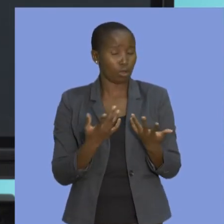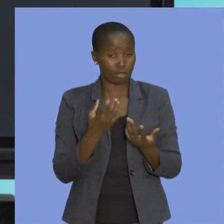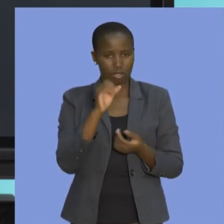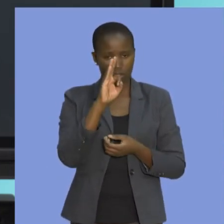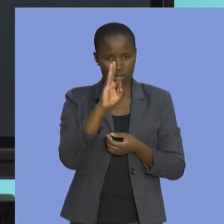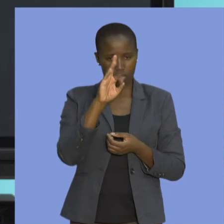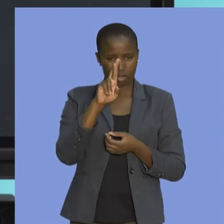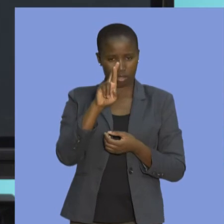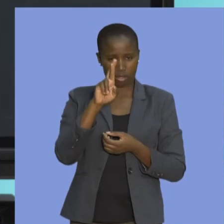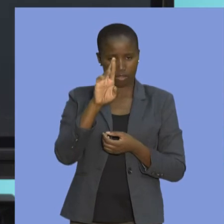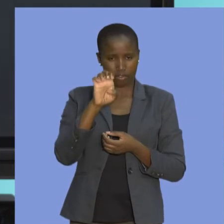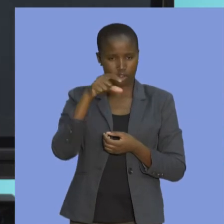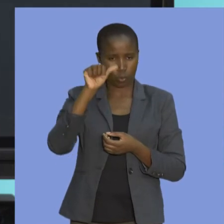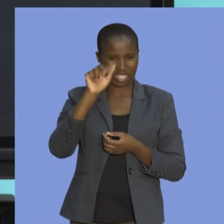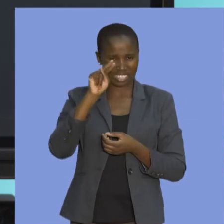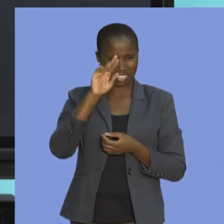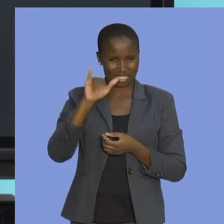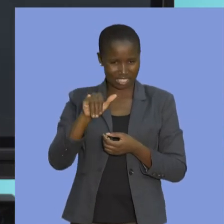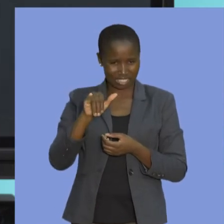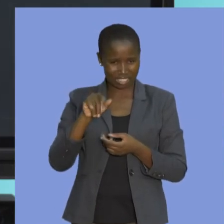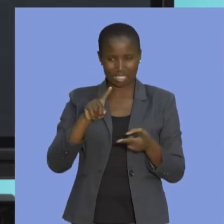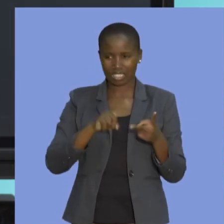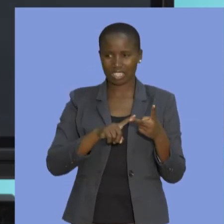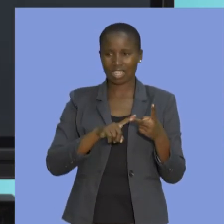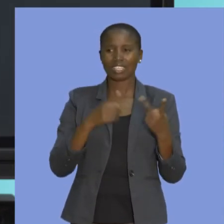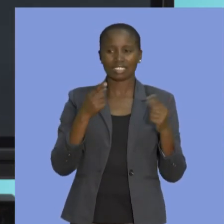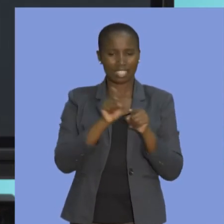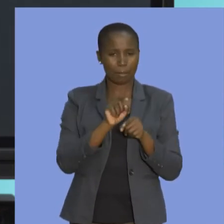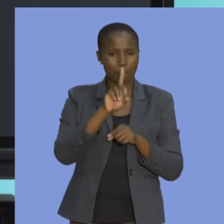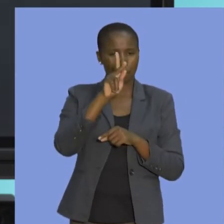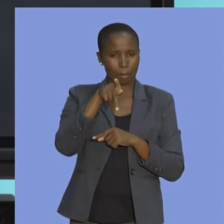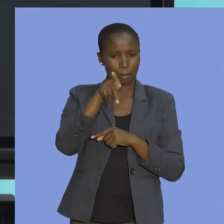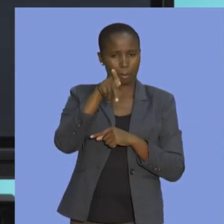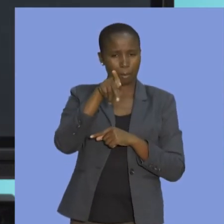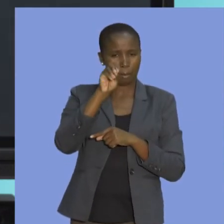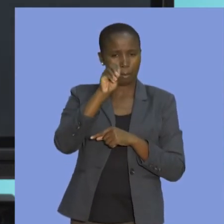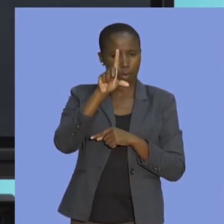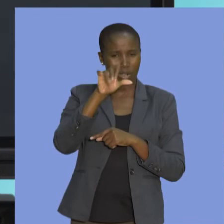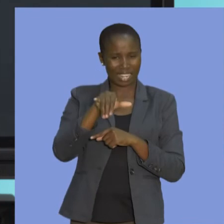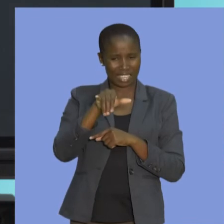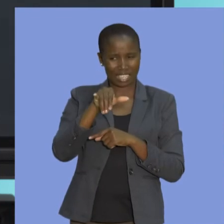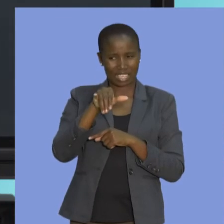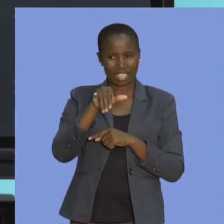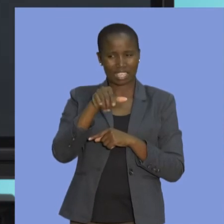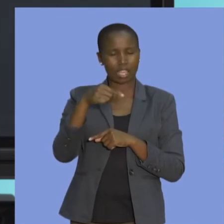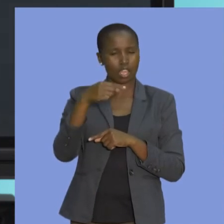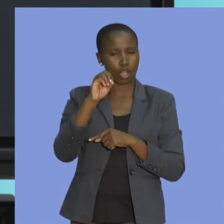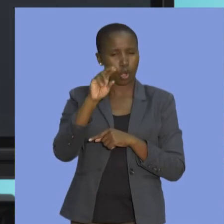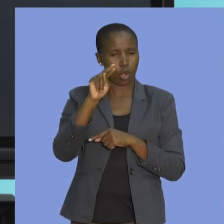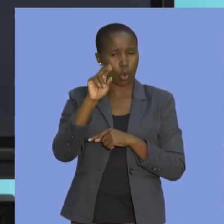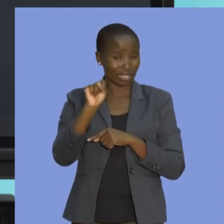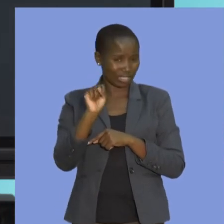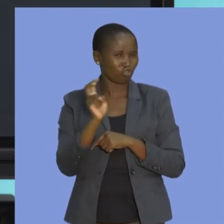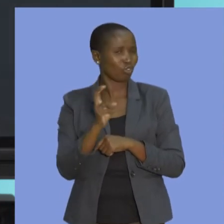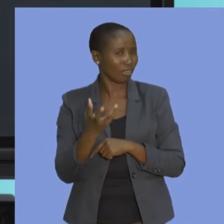polygon? How does a frequency polygon look like? Then after the break, we'll unpack